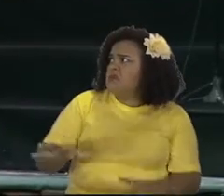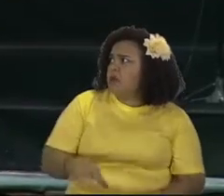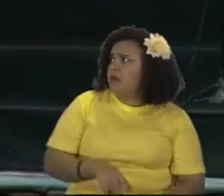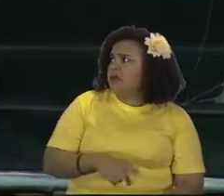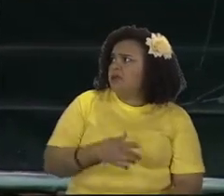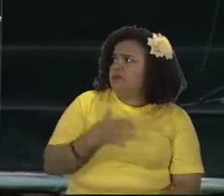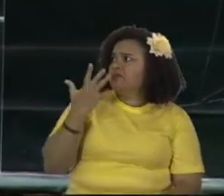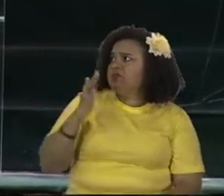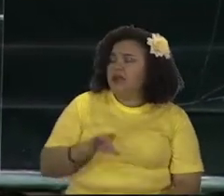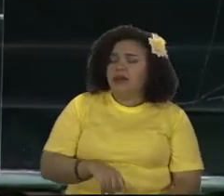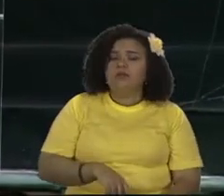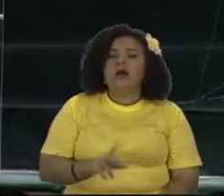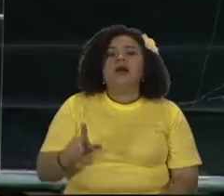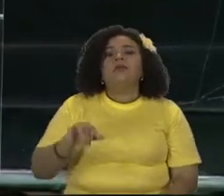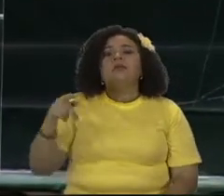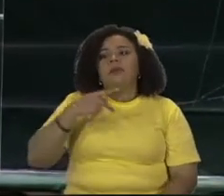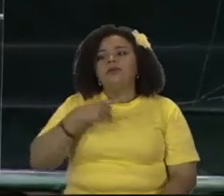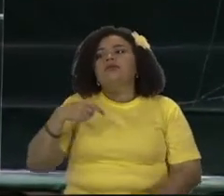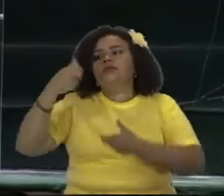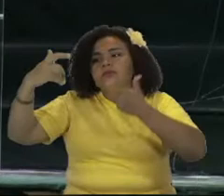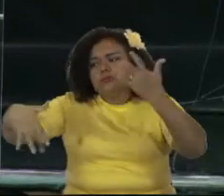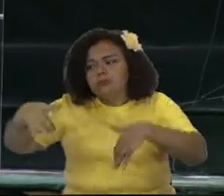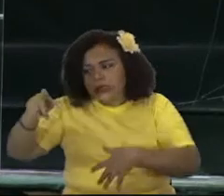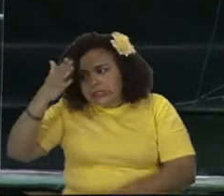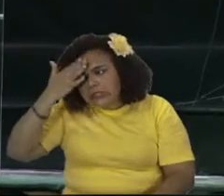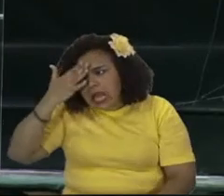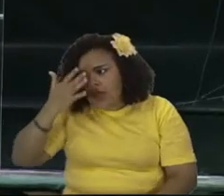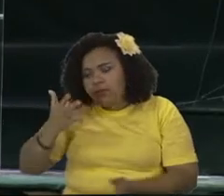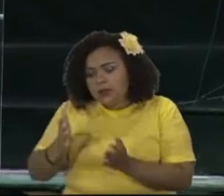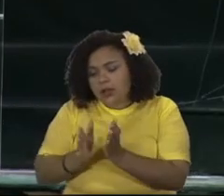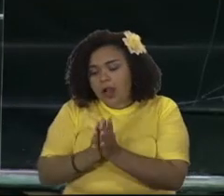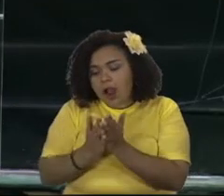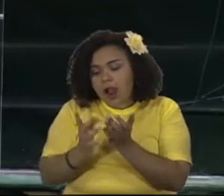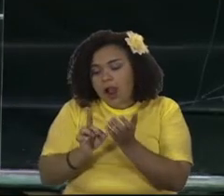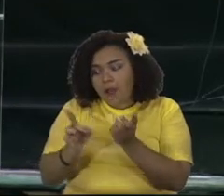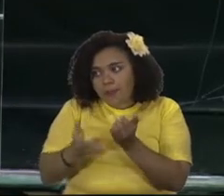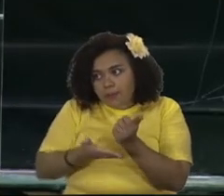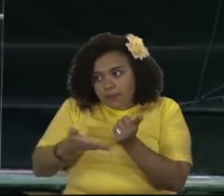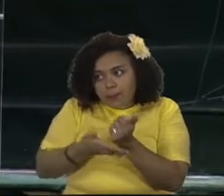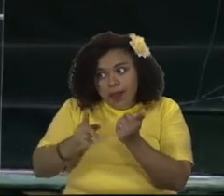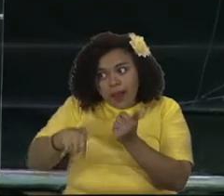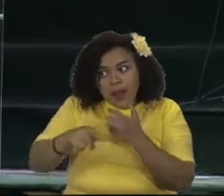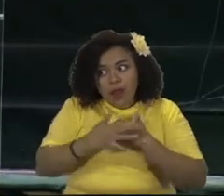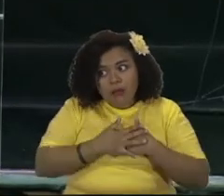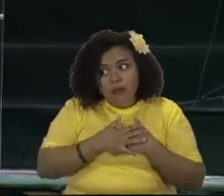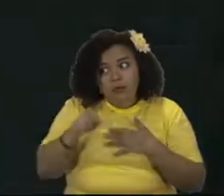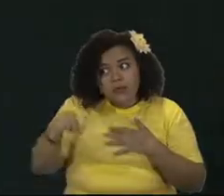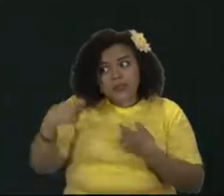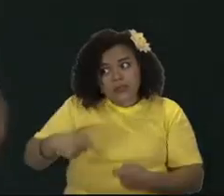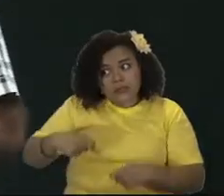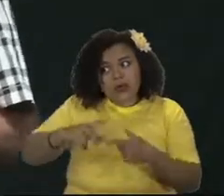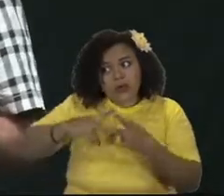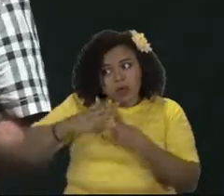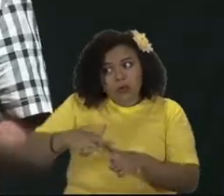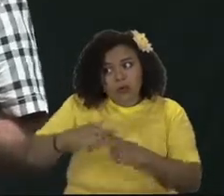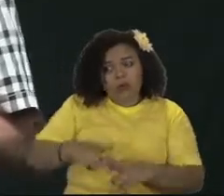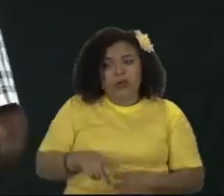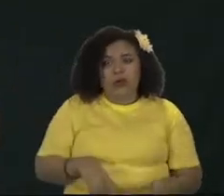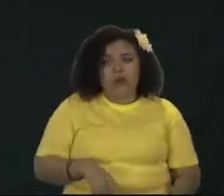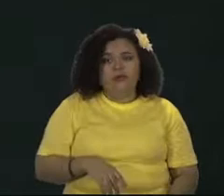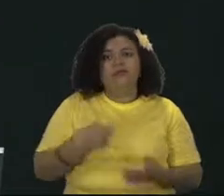it. A little dot, because it might be a cancer. In the book of Hebrews, chapter